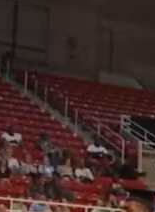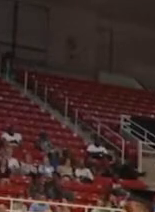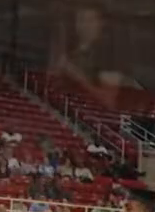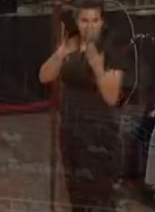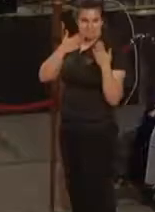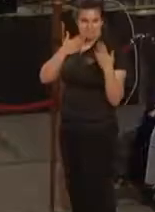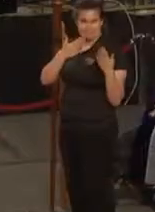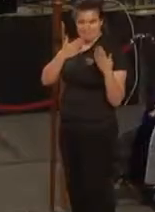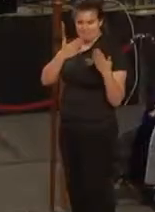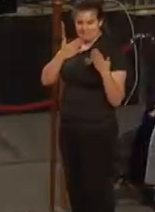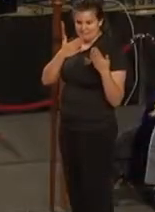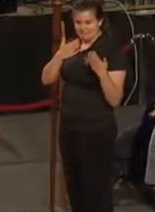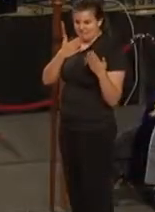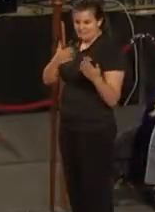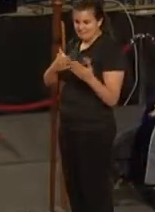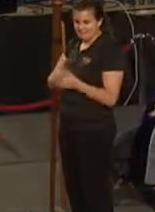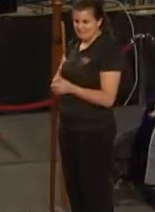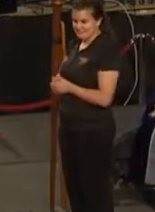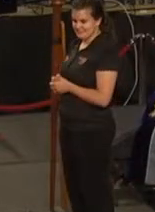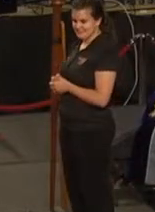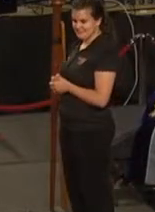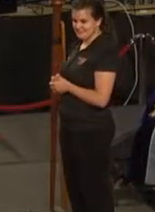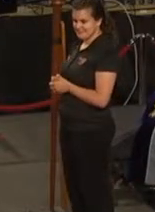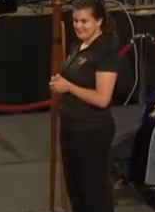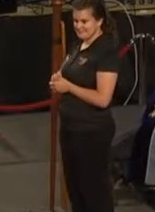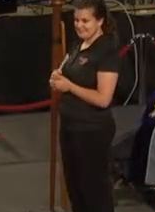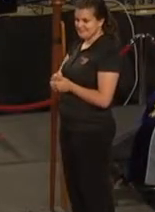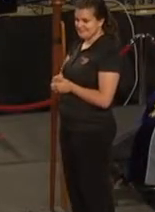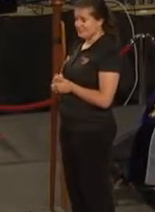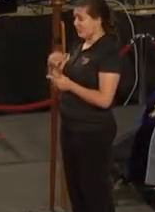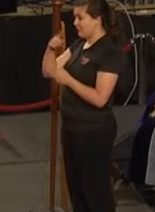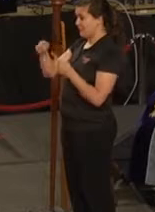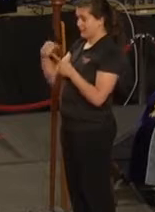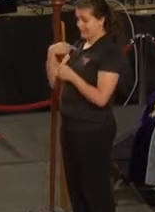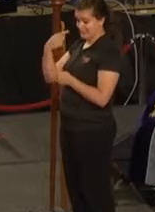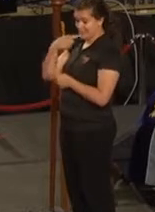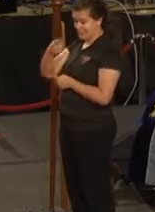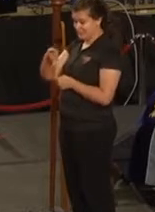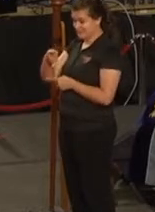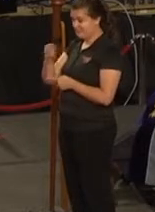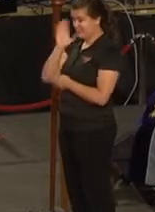Thank you very much, Gisela. That was what I had in mind when I asked you.